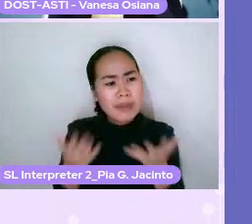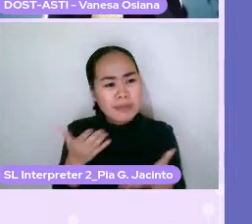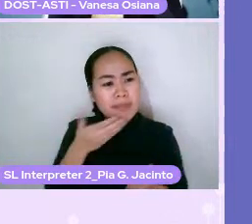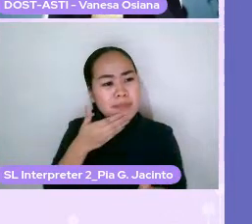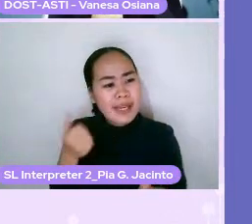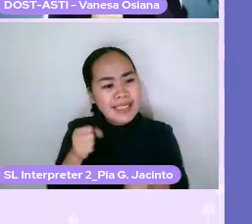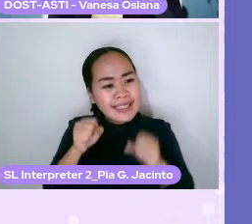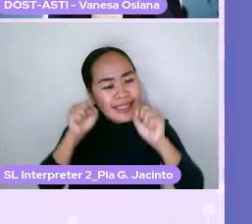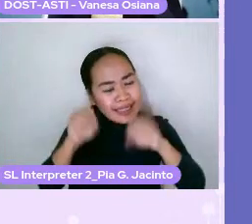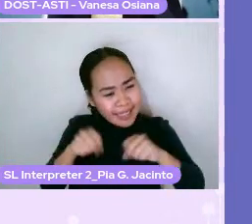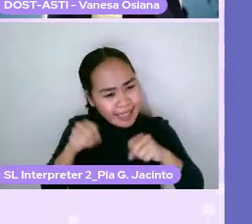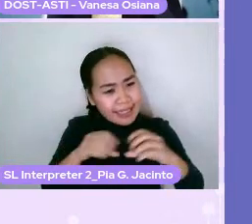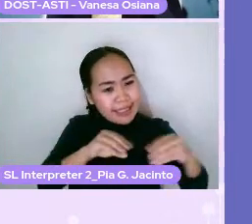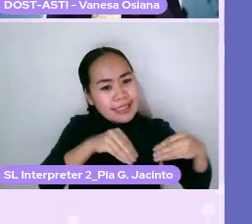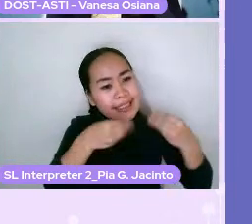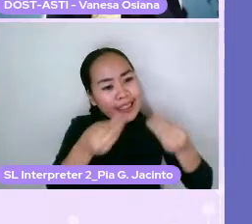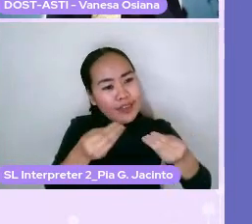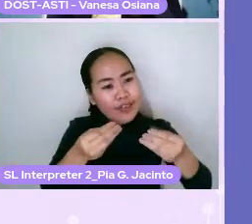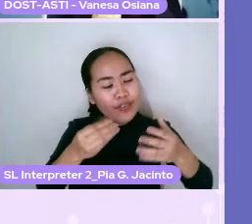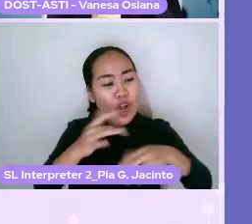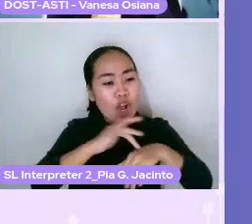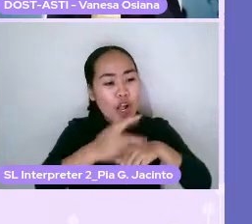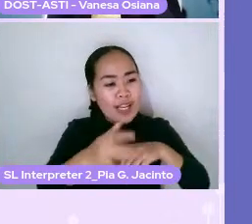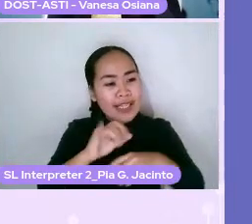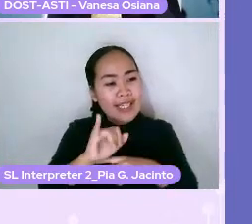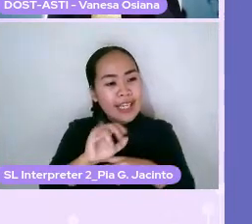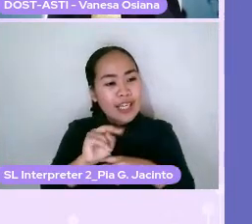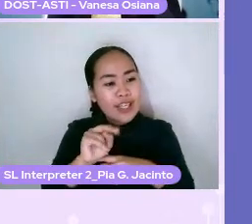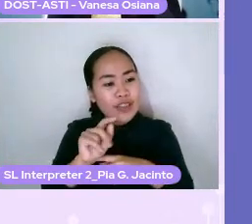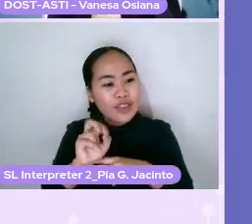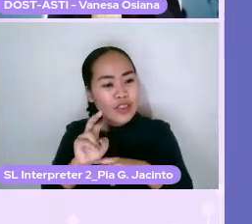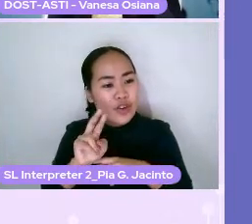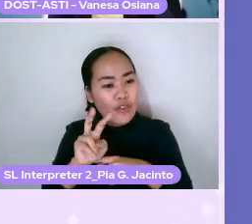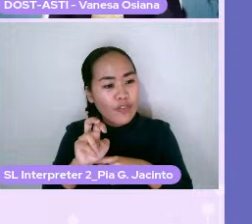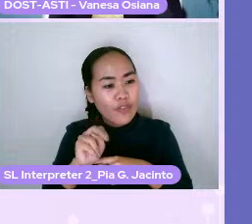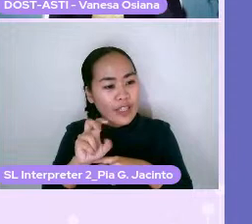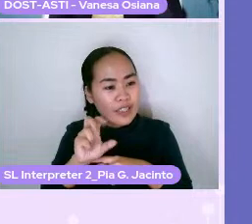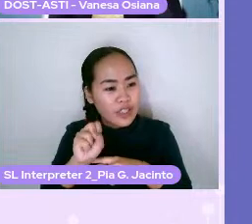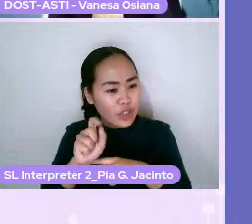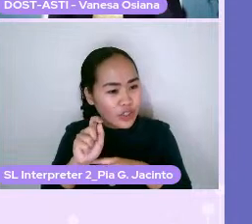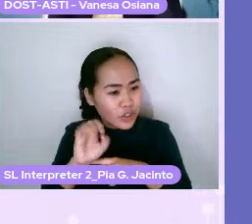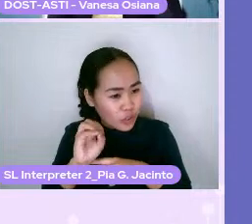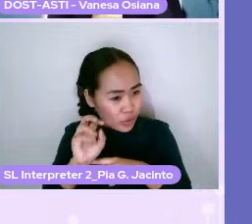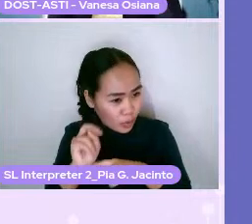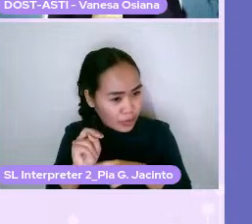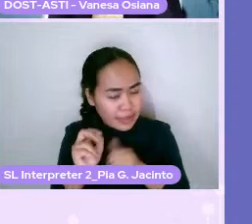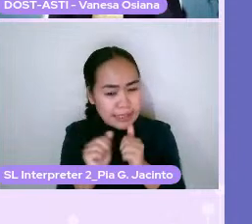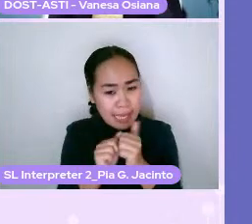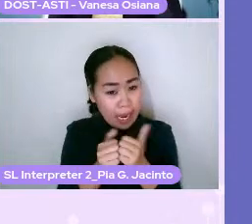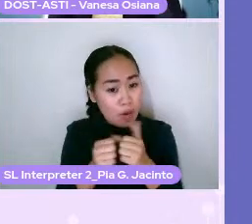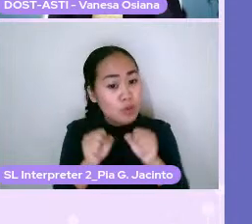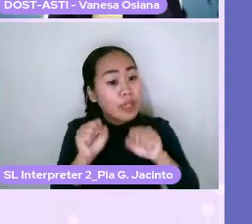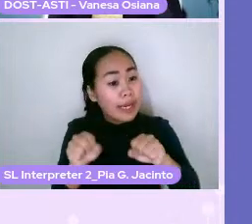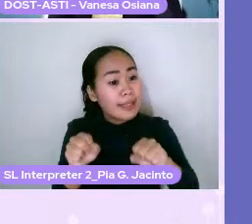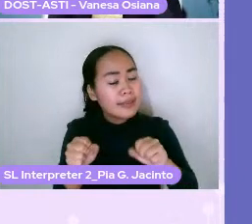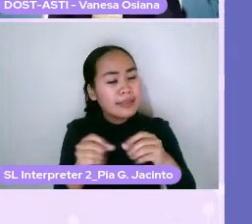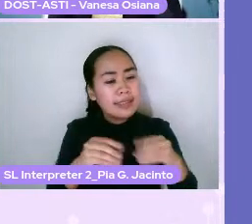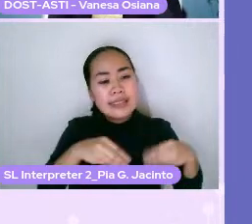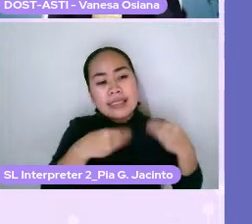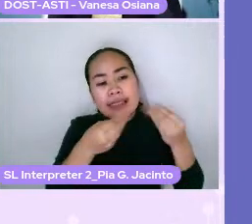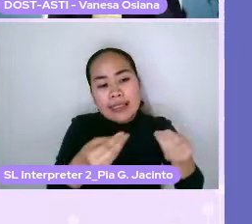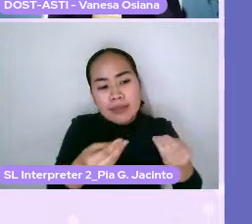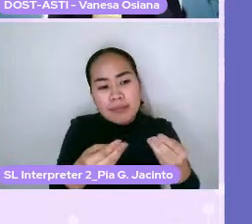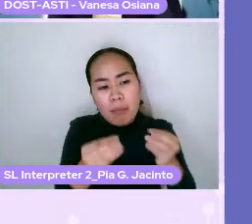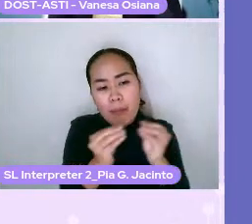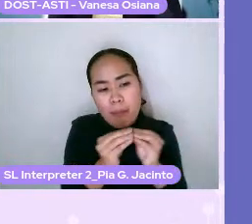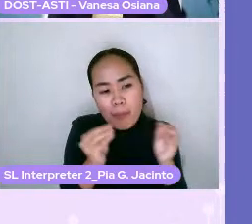by providing girls and women equal opportunities to have relevant resources and hands-on real-world problem-solving activities in